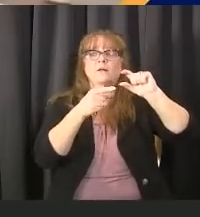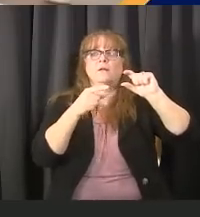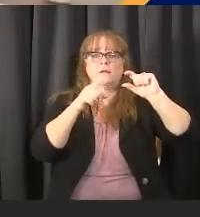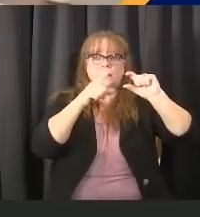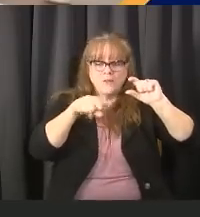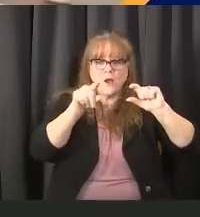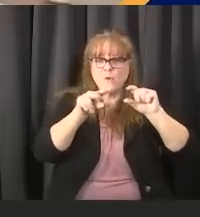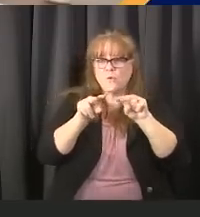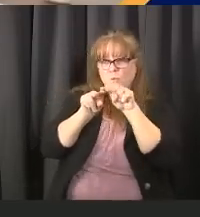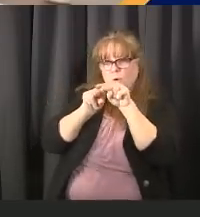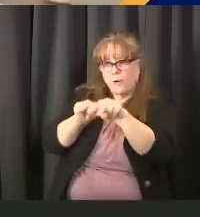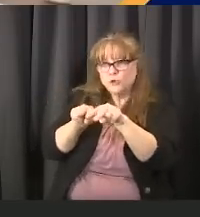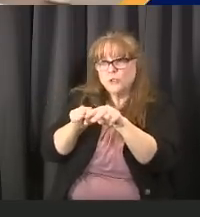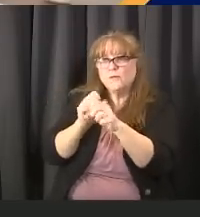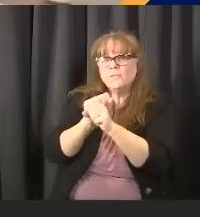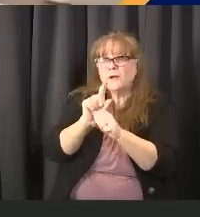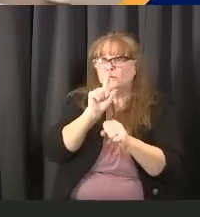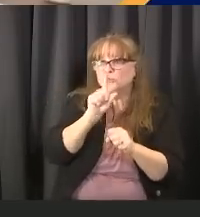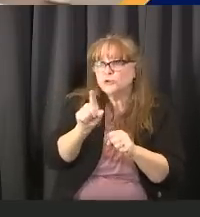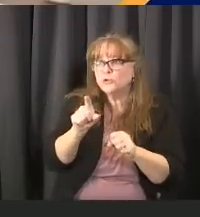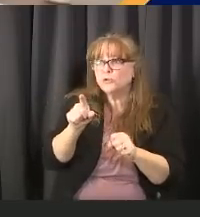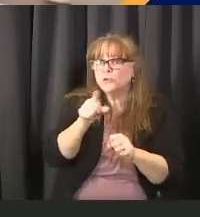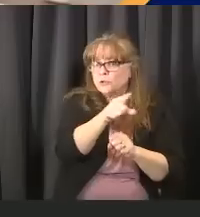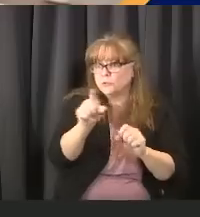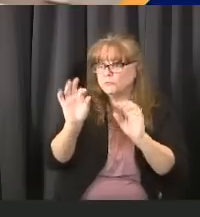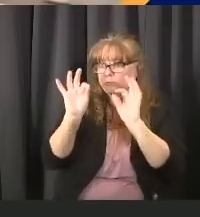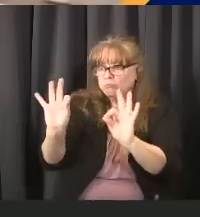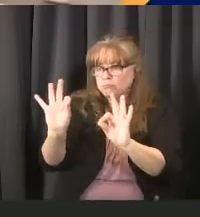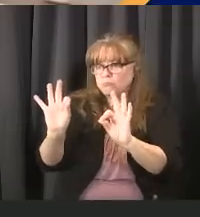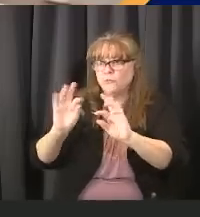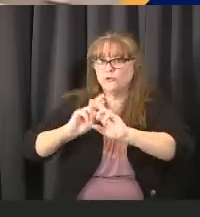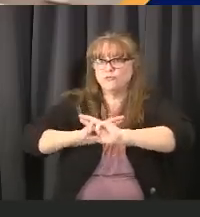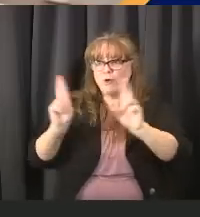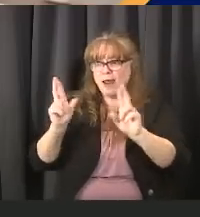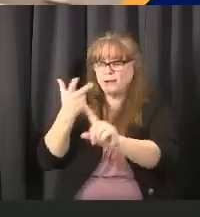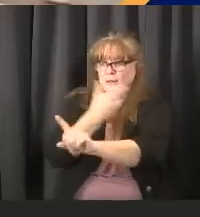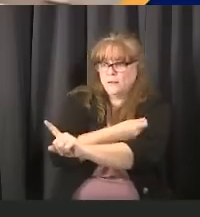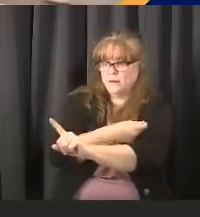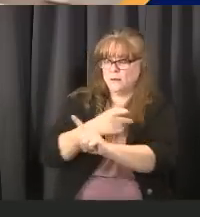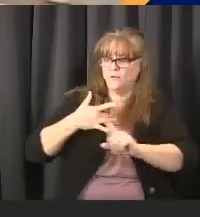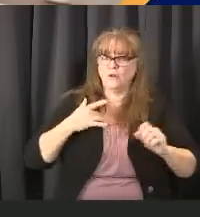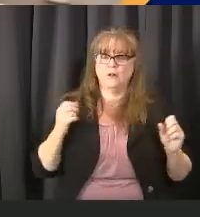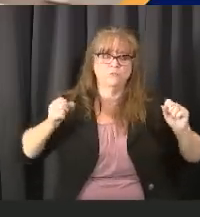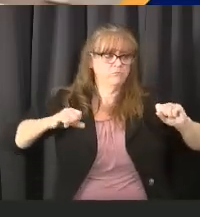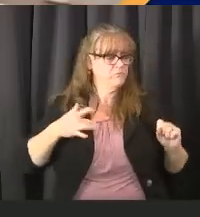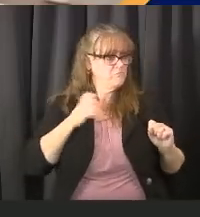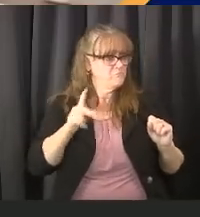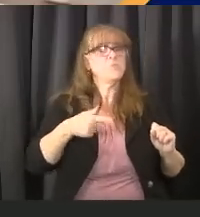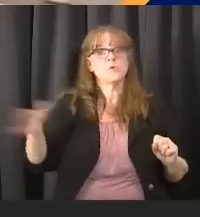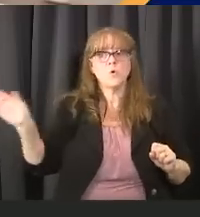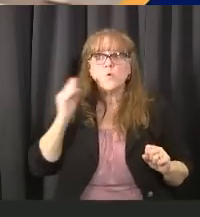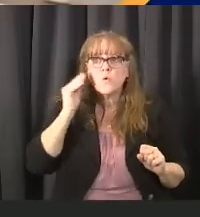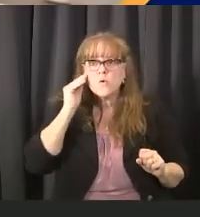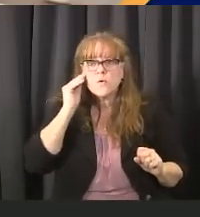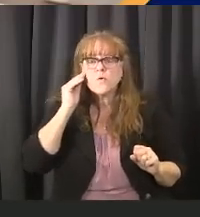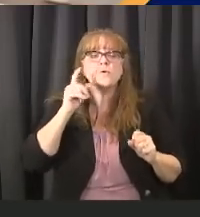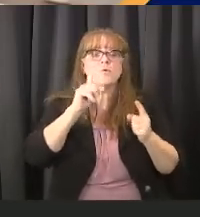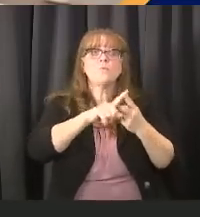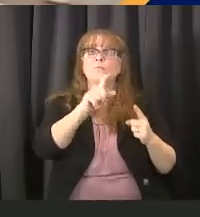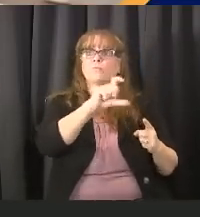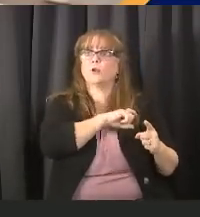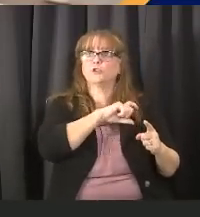home. We have added security and we've got information technology to support it. So this week alone, we've extended